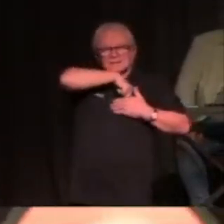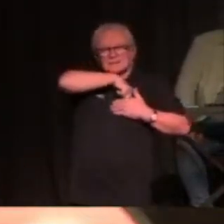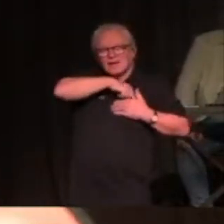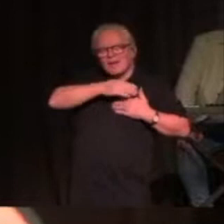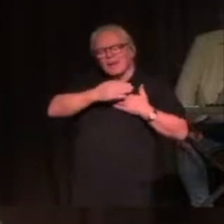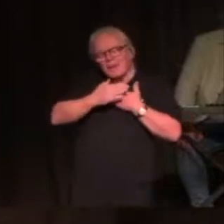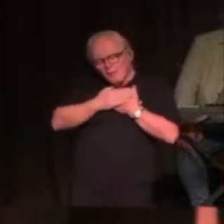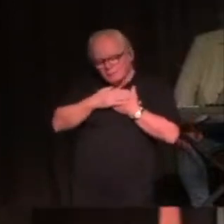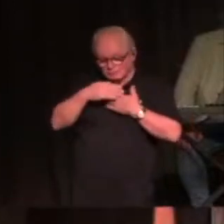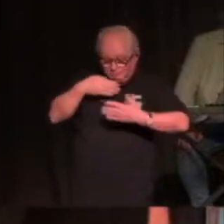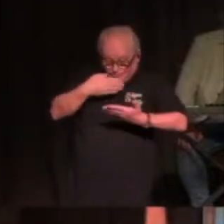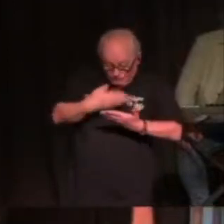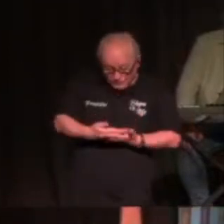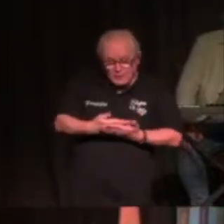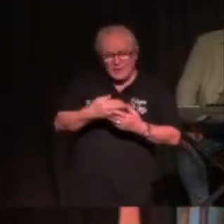dinner with you.